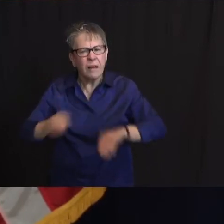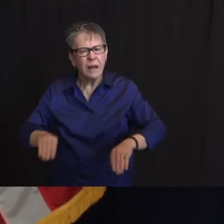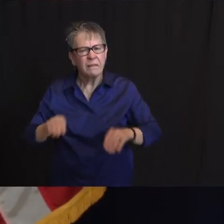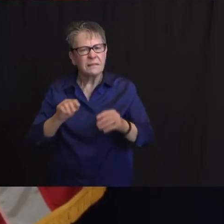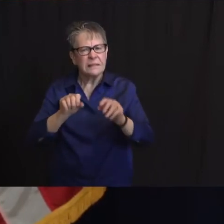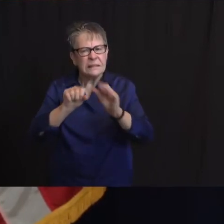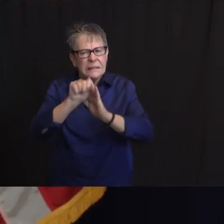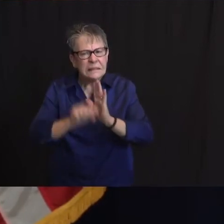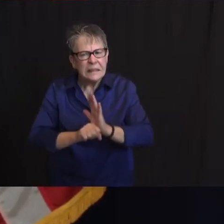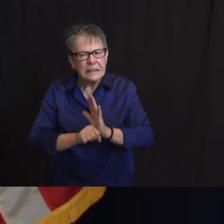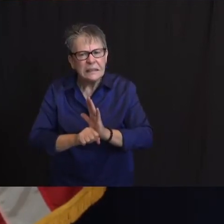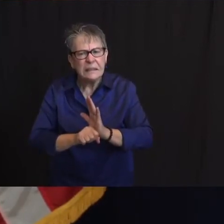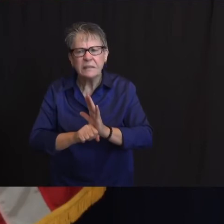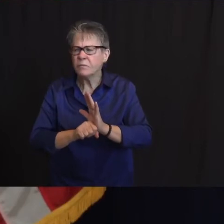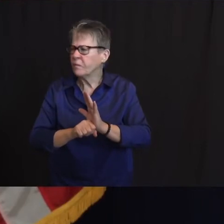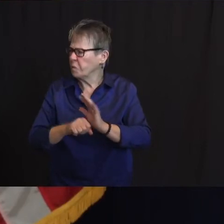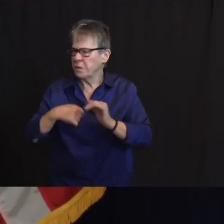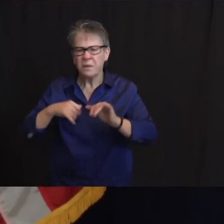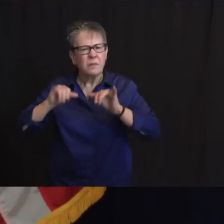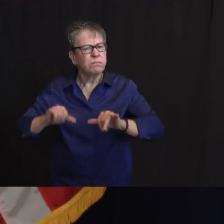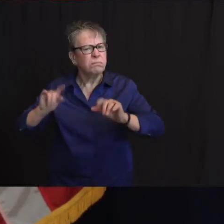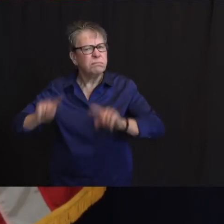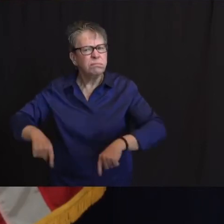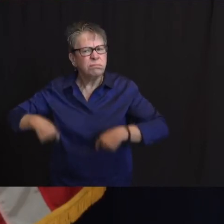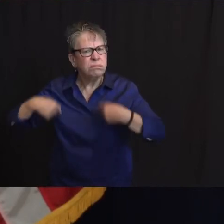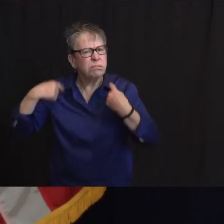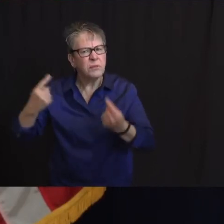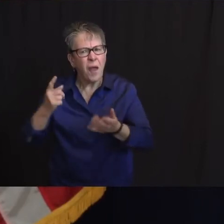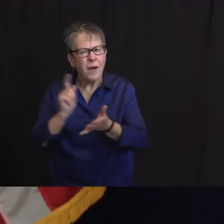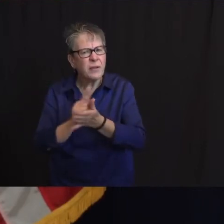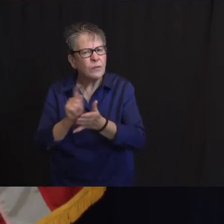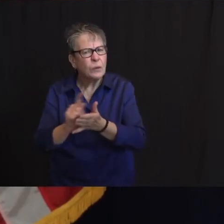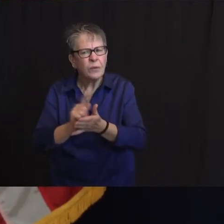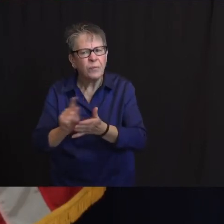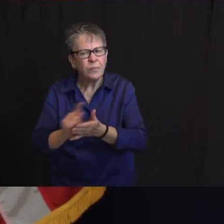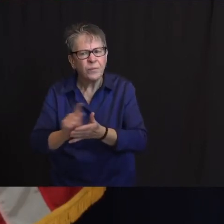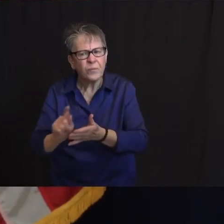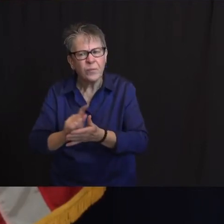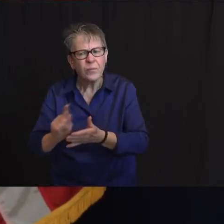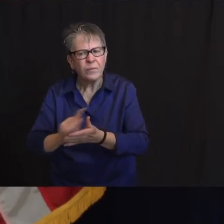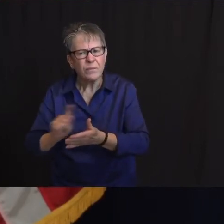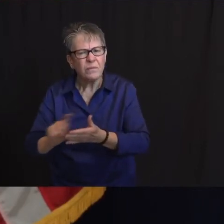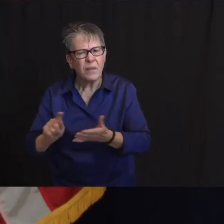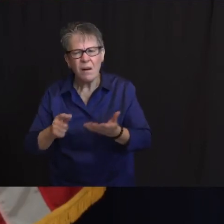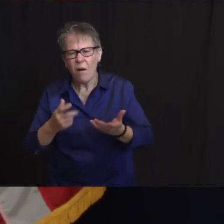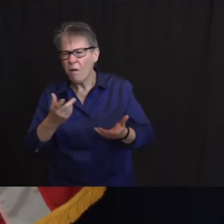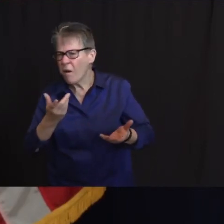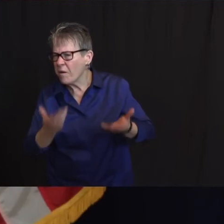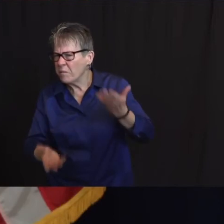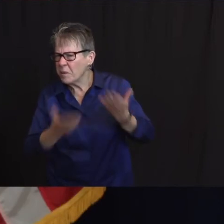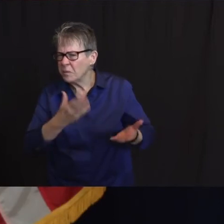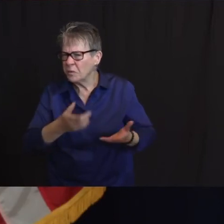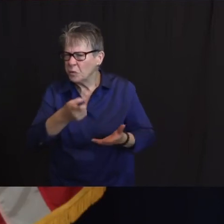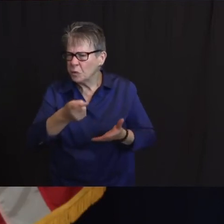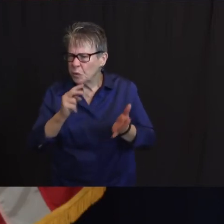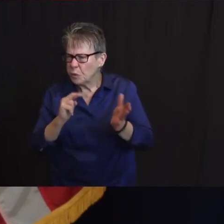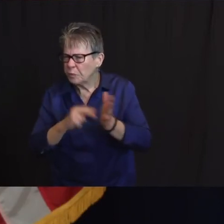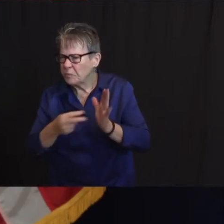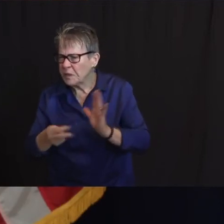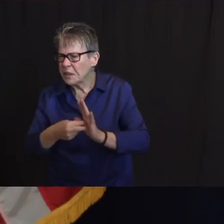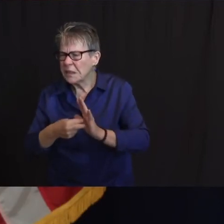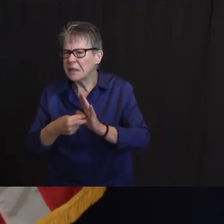changed since it first started. I'm assuming the question isn't related to the report itself, but possibly related to guidance that goes out to